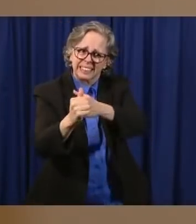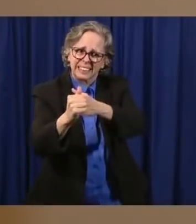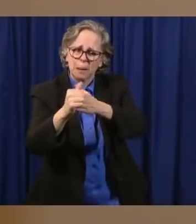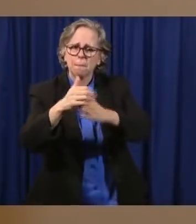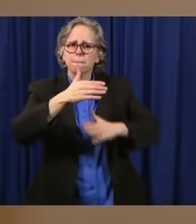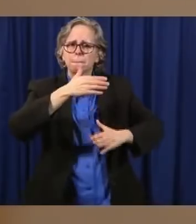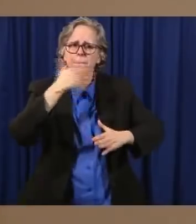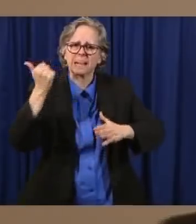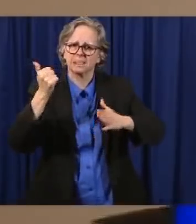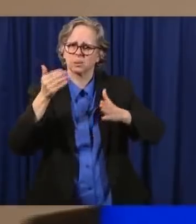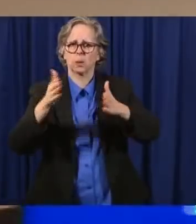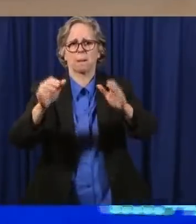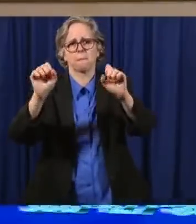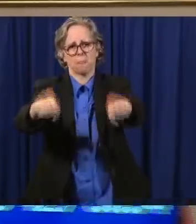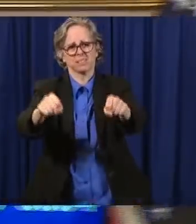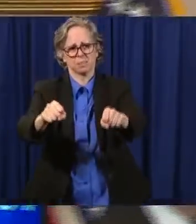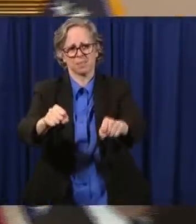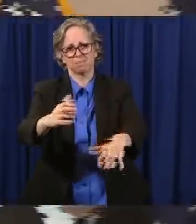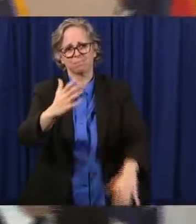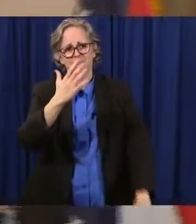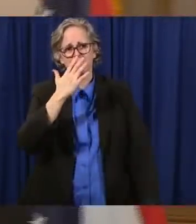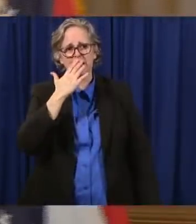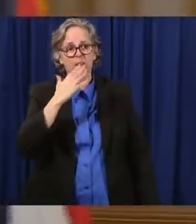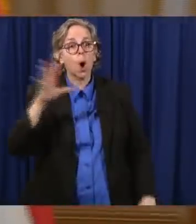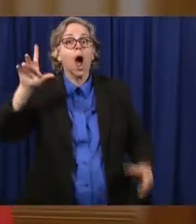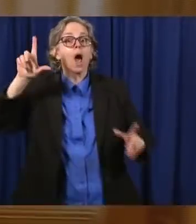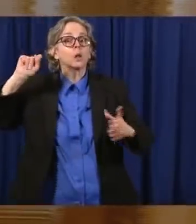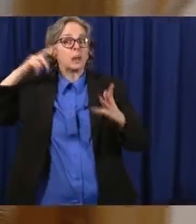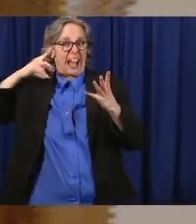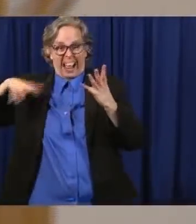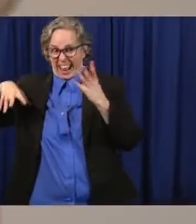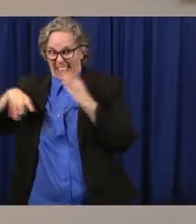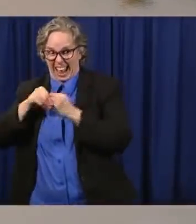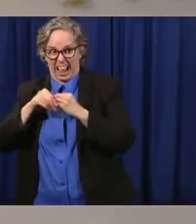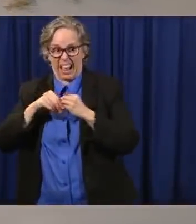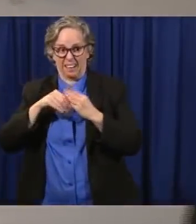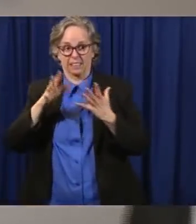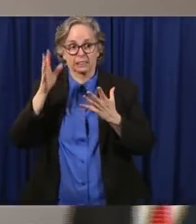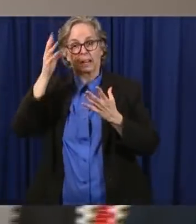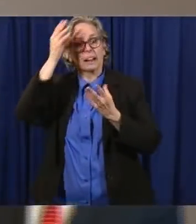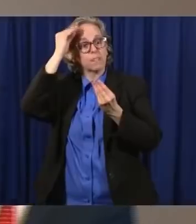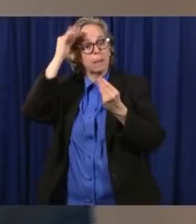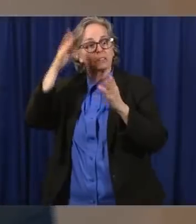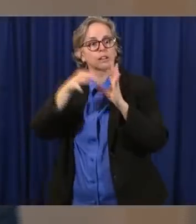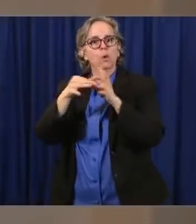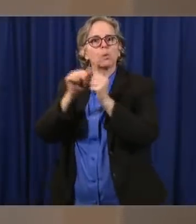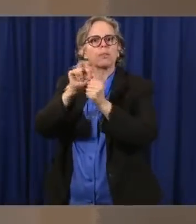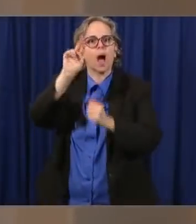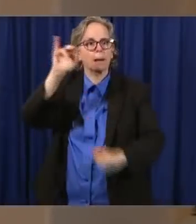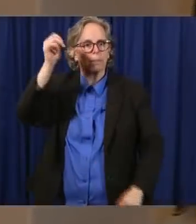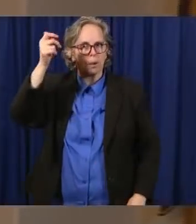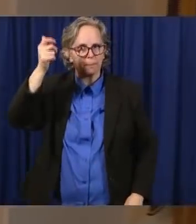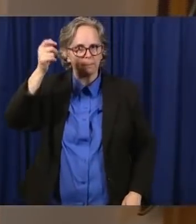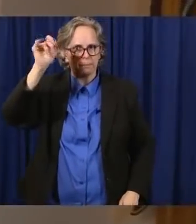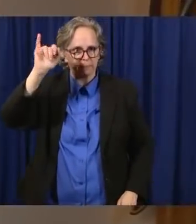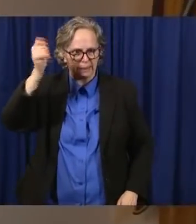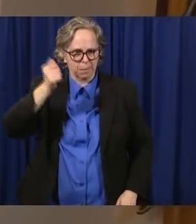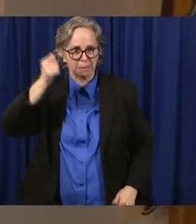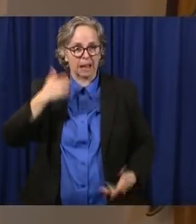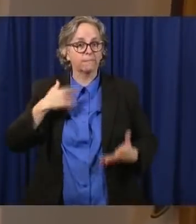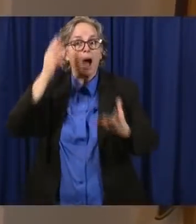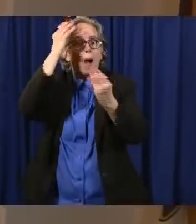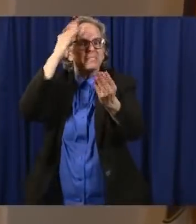possible. Thank you. Lieutenant Governor does have some information on unemployment. I do have some updates on some of the